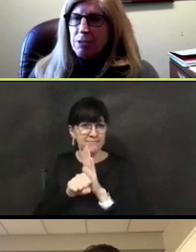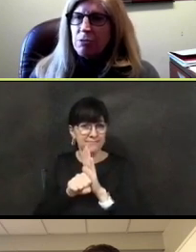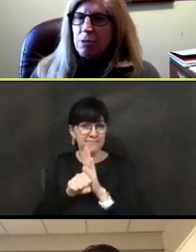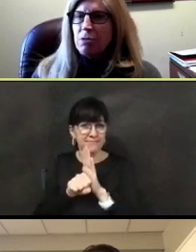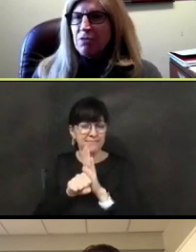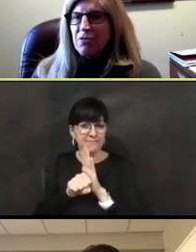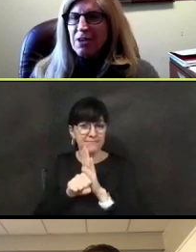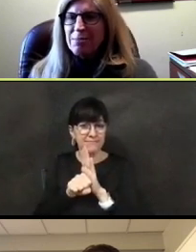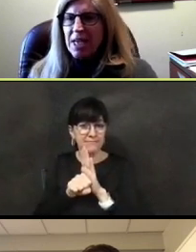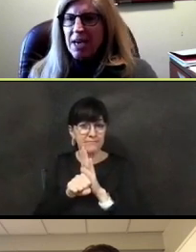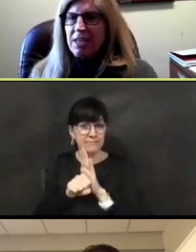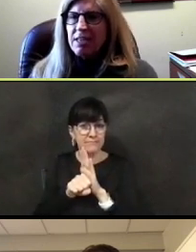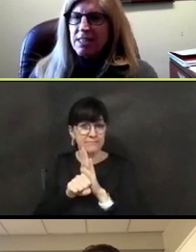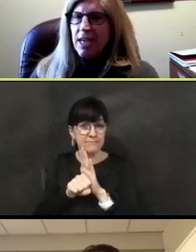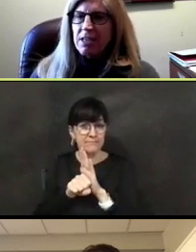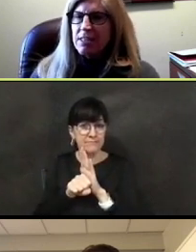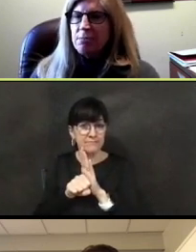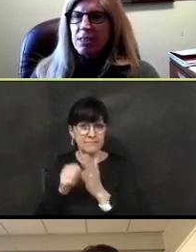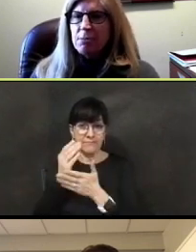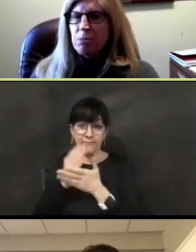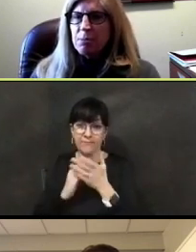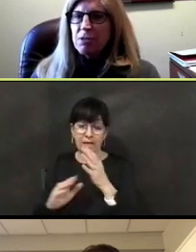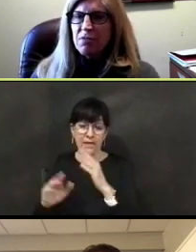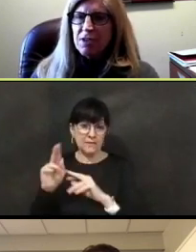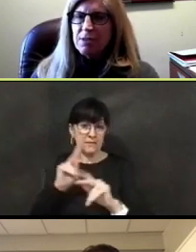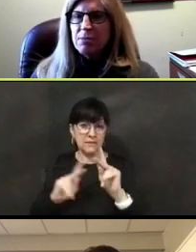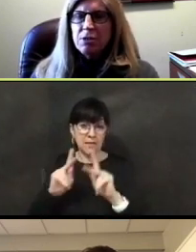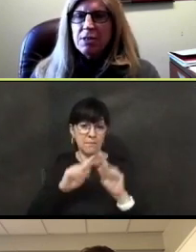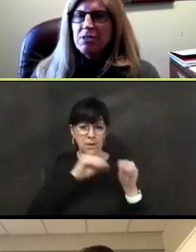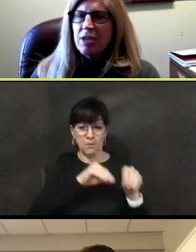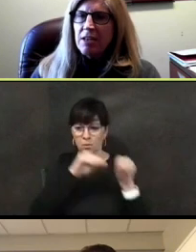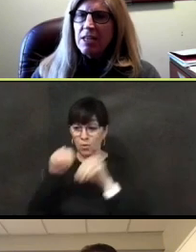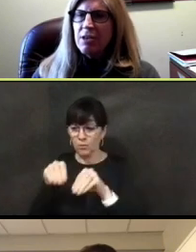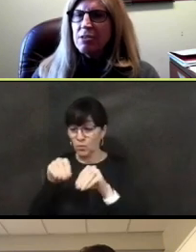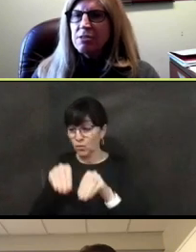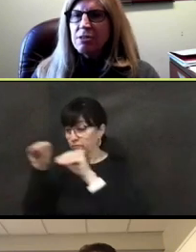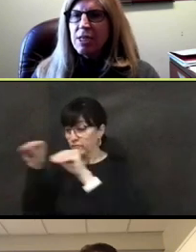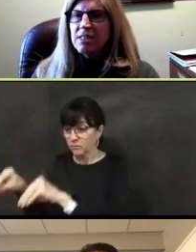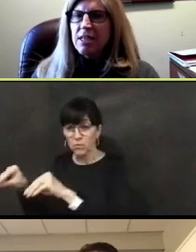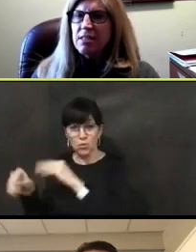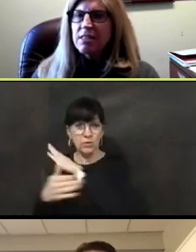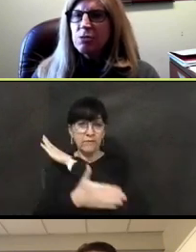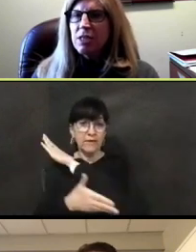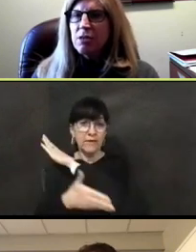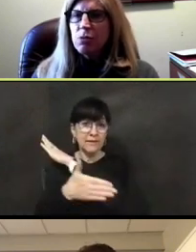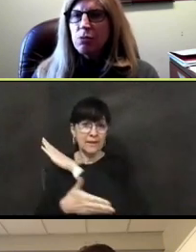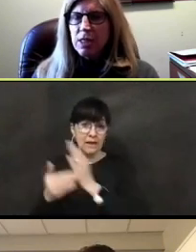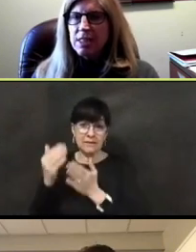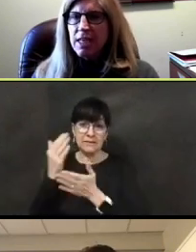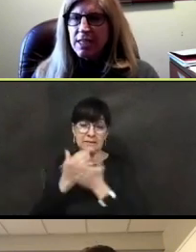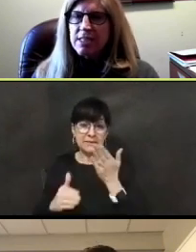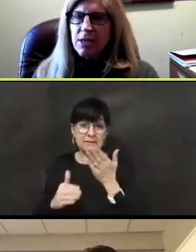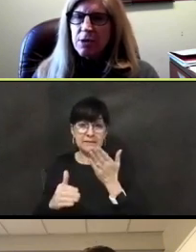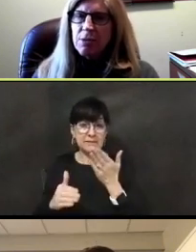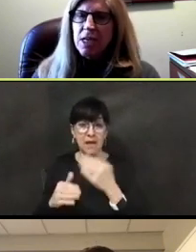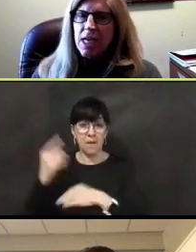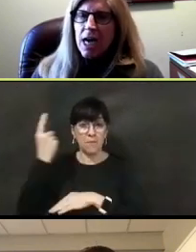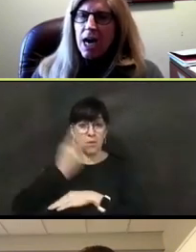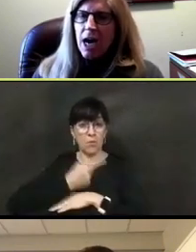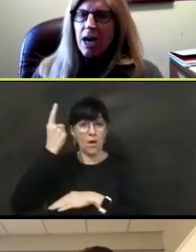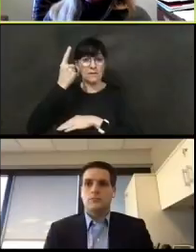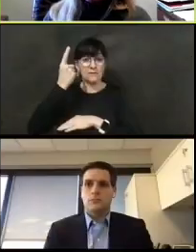people do move from county to county. Sometimes people move from Newcastle County all the way to Sussex in one day. So,